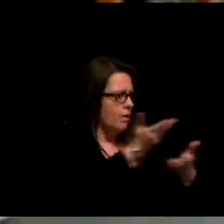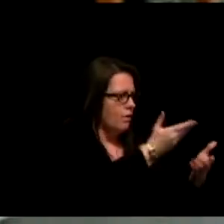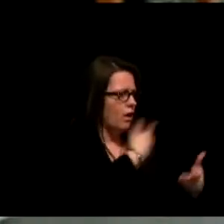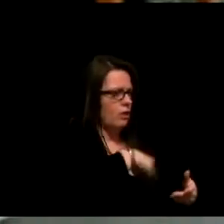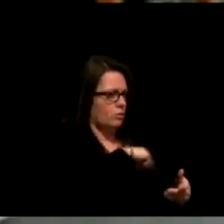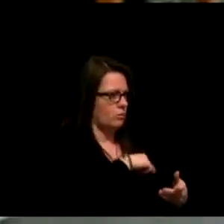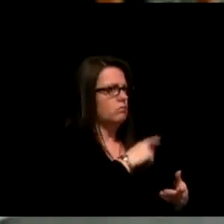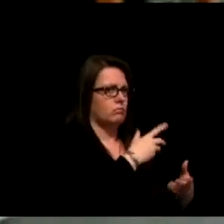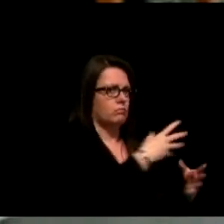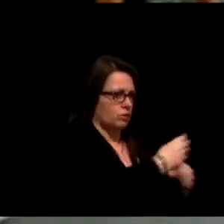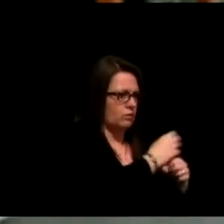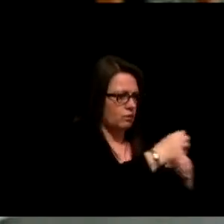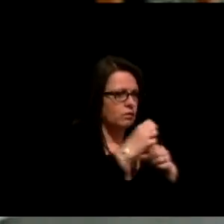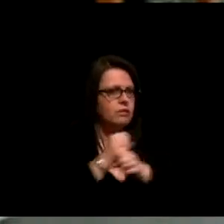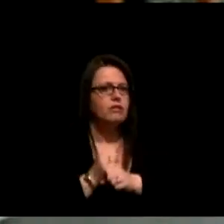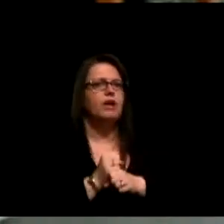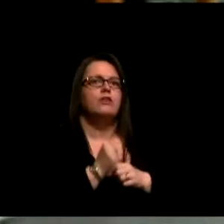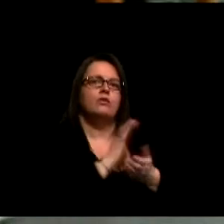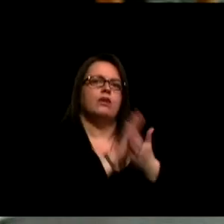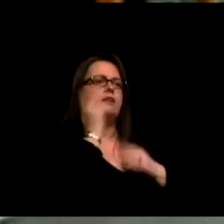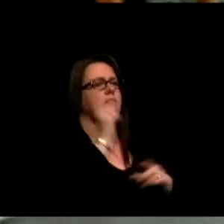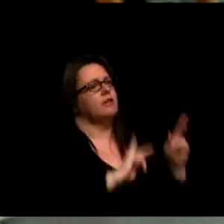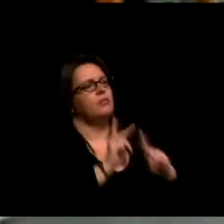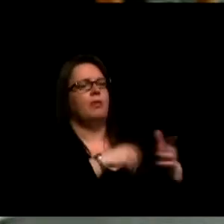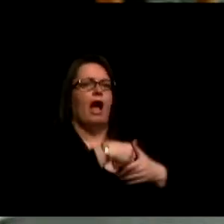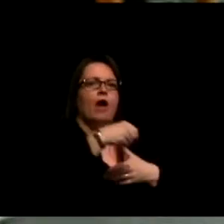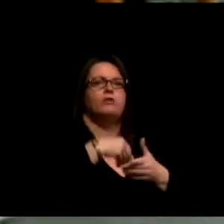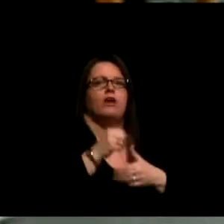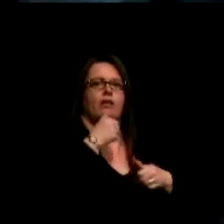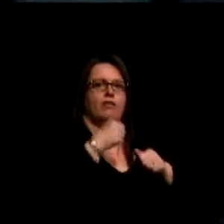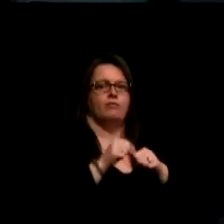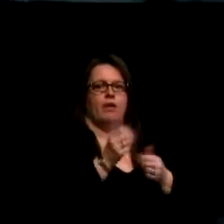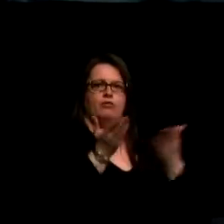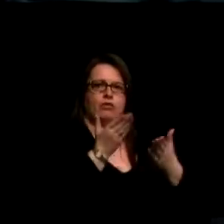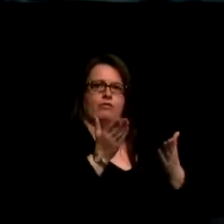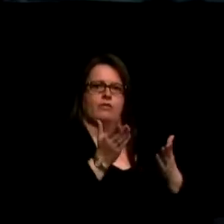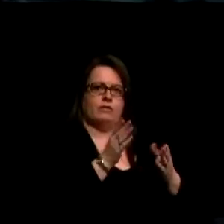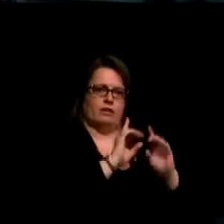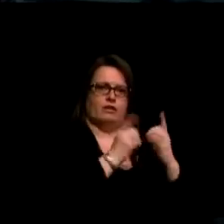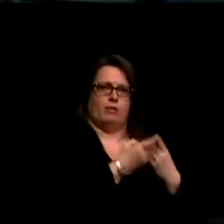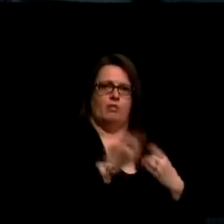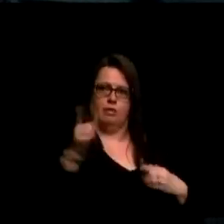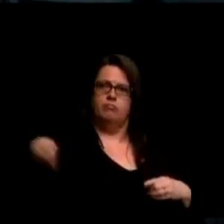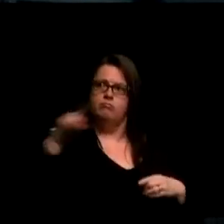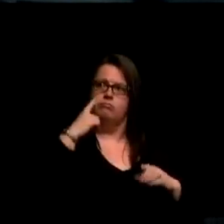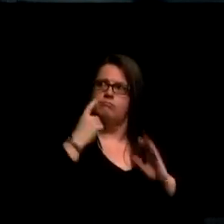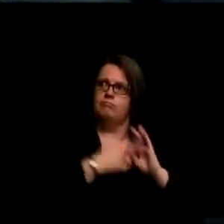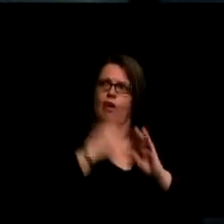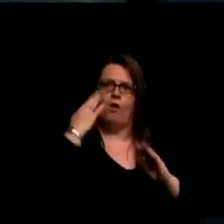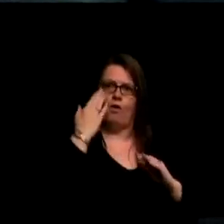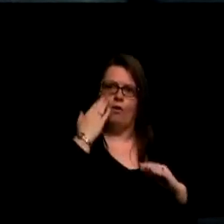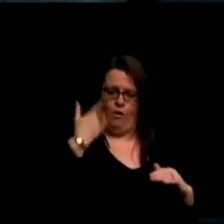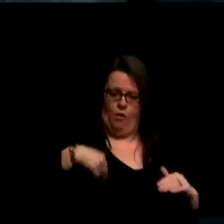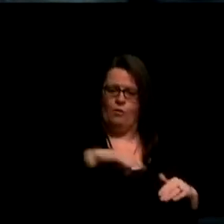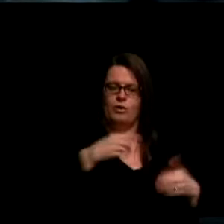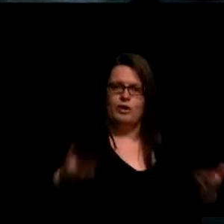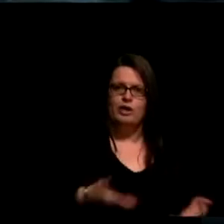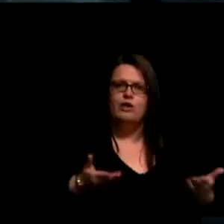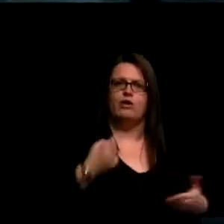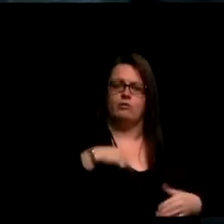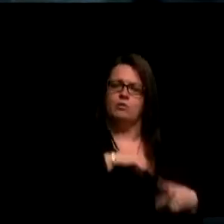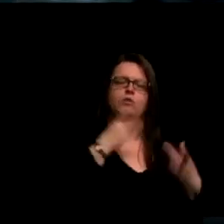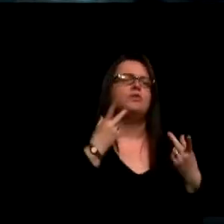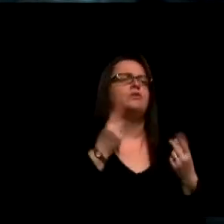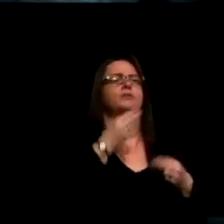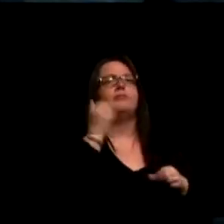outside of the Mail Messenger Services division, they do know that we're here. They do know that we do our best